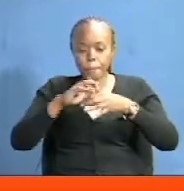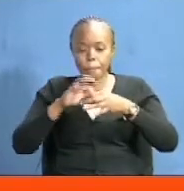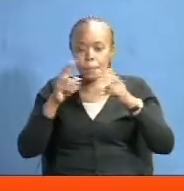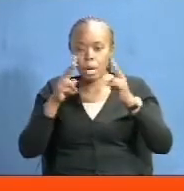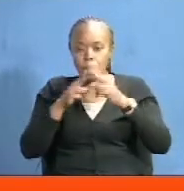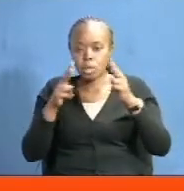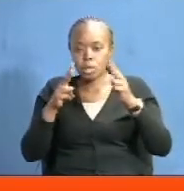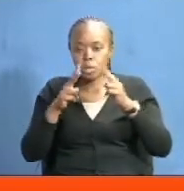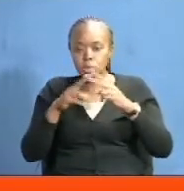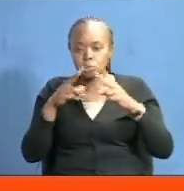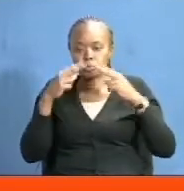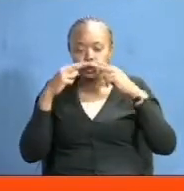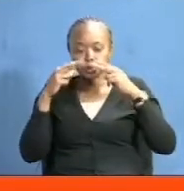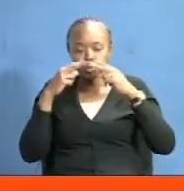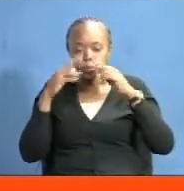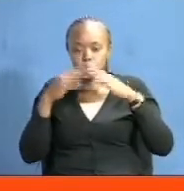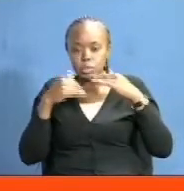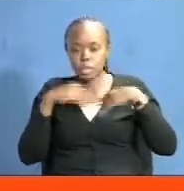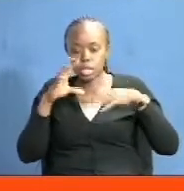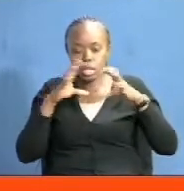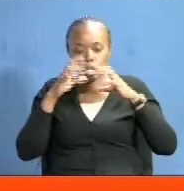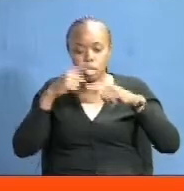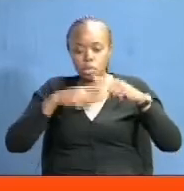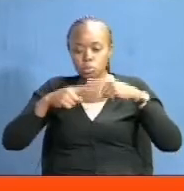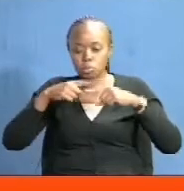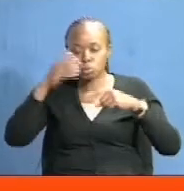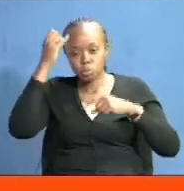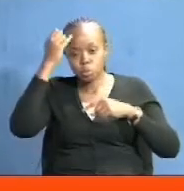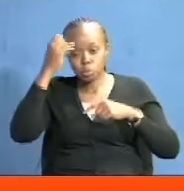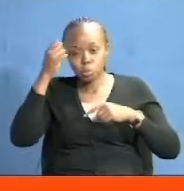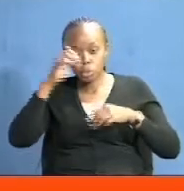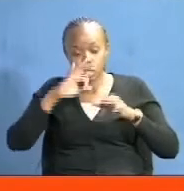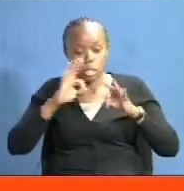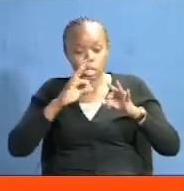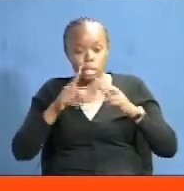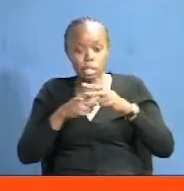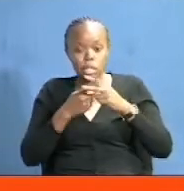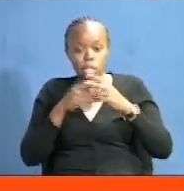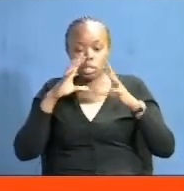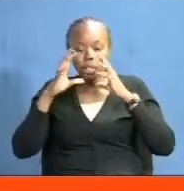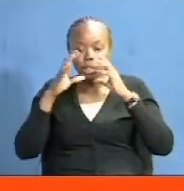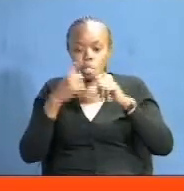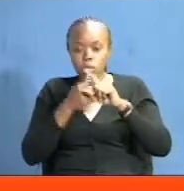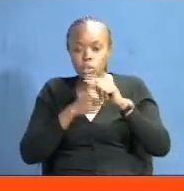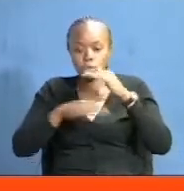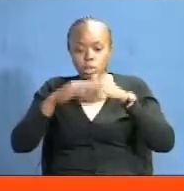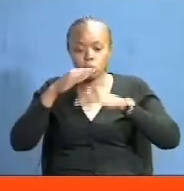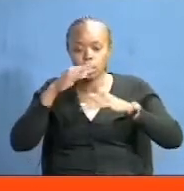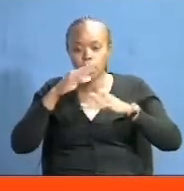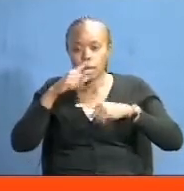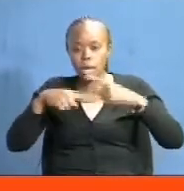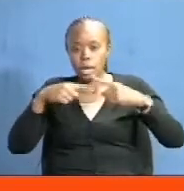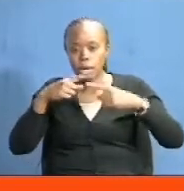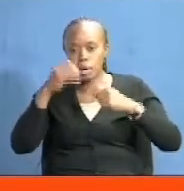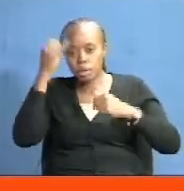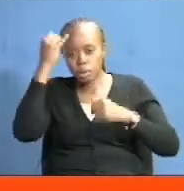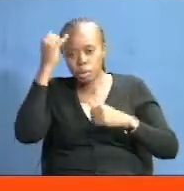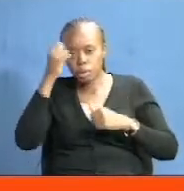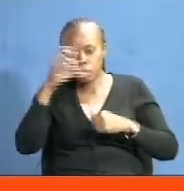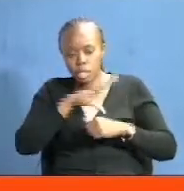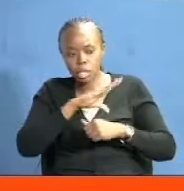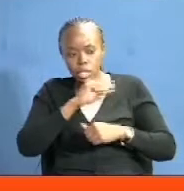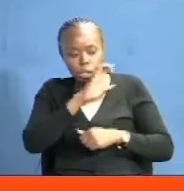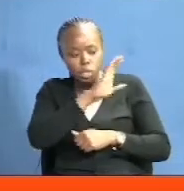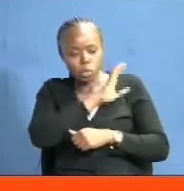and let us have our conversations around ideas and ideologies. If we start the conversation from universities to be about ideas and the character